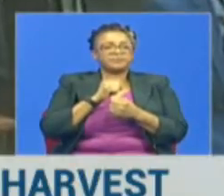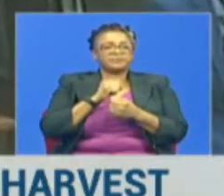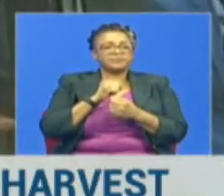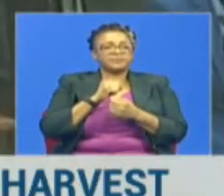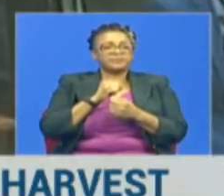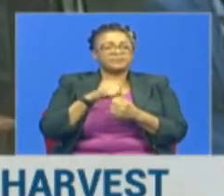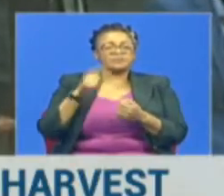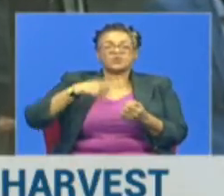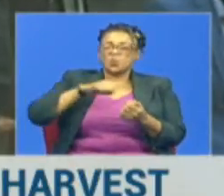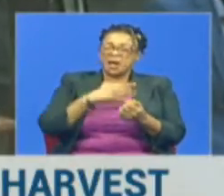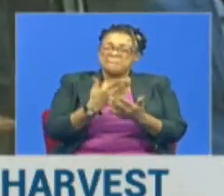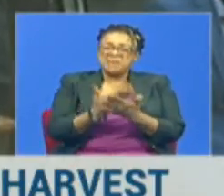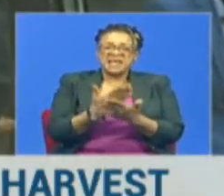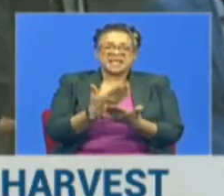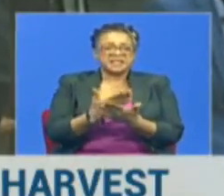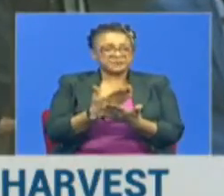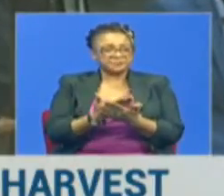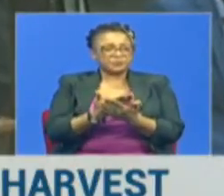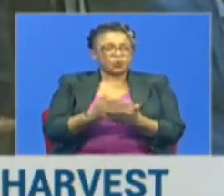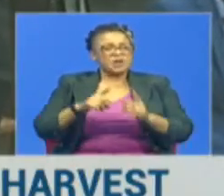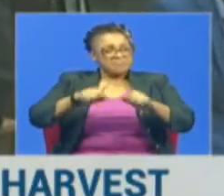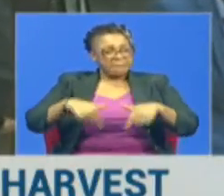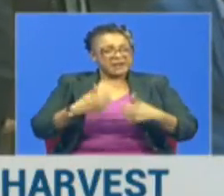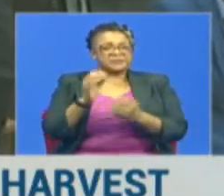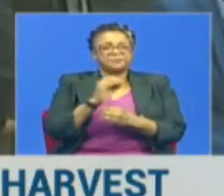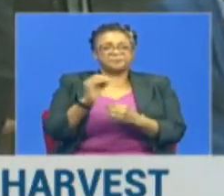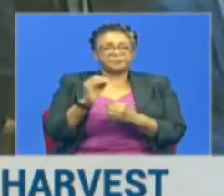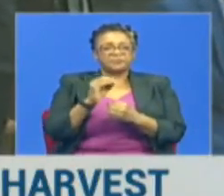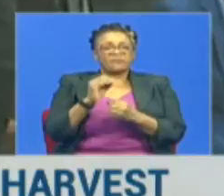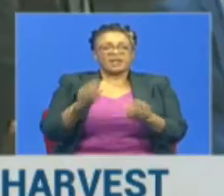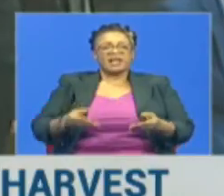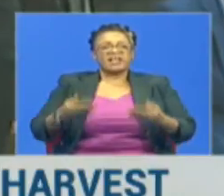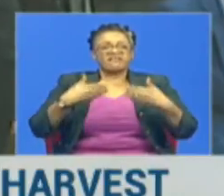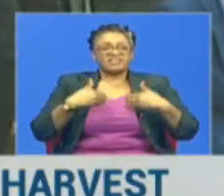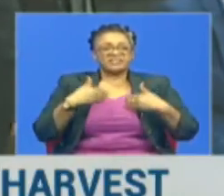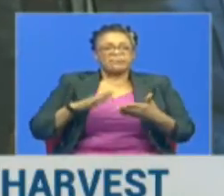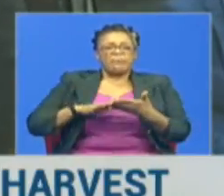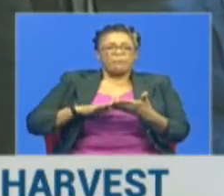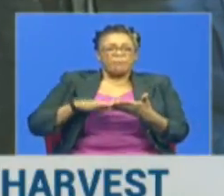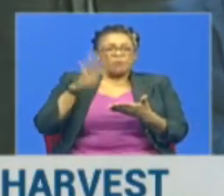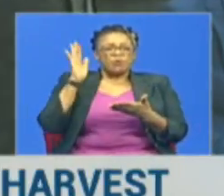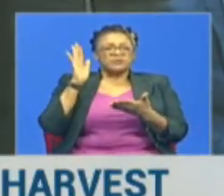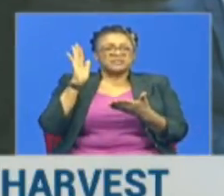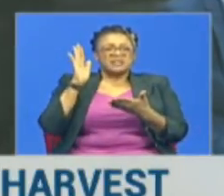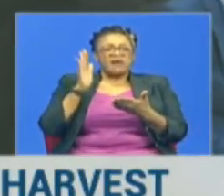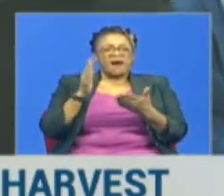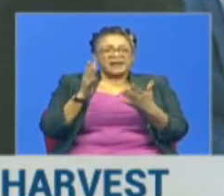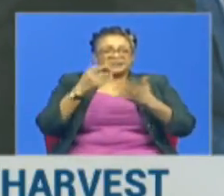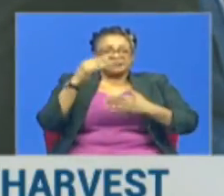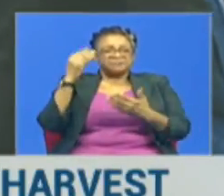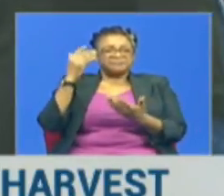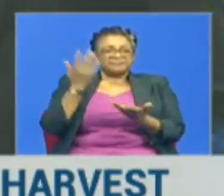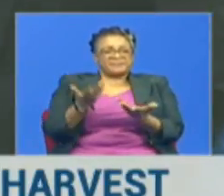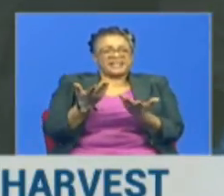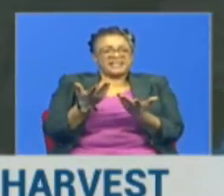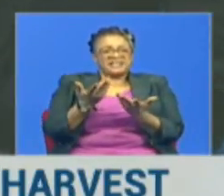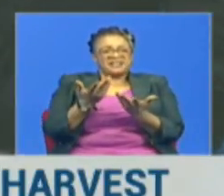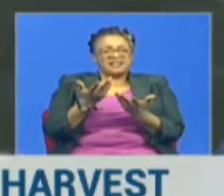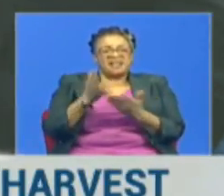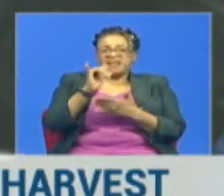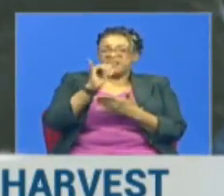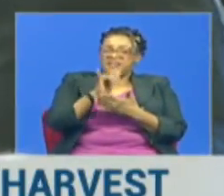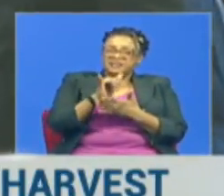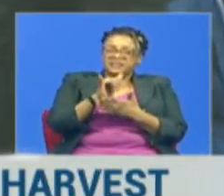Your Honor, we are not demanding for it, we are begging that you give us the most lenient sentence, and that is provided for in